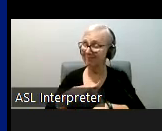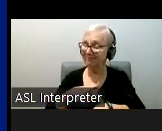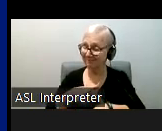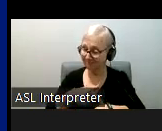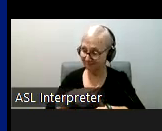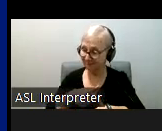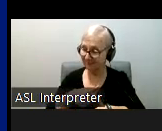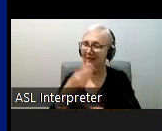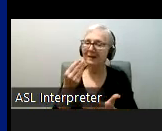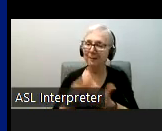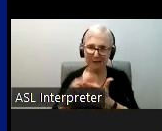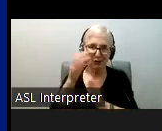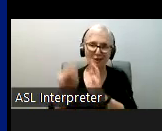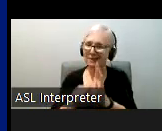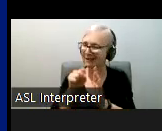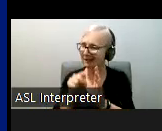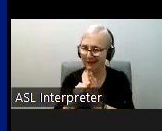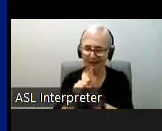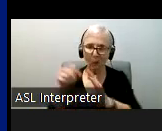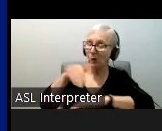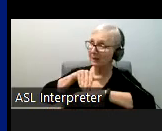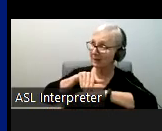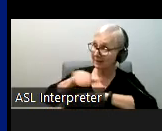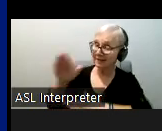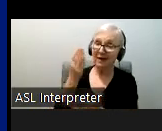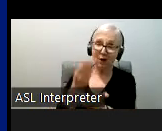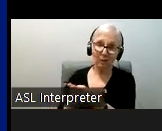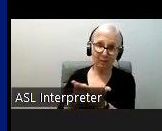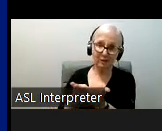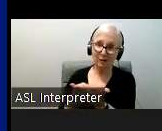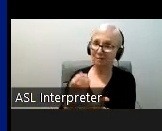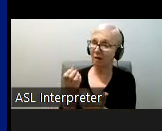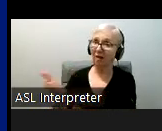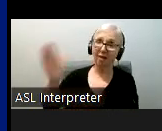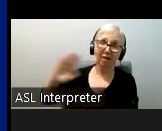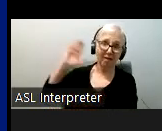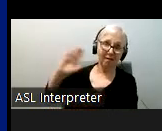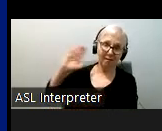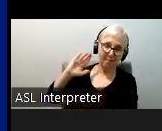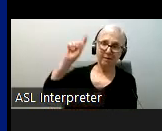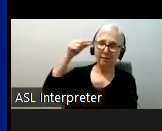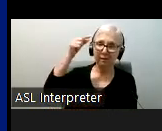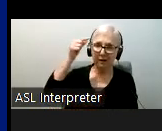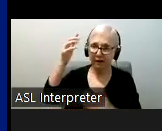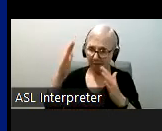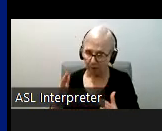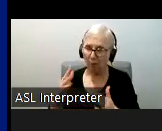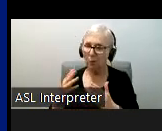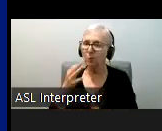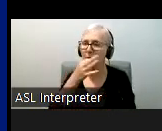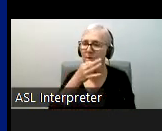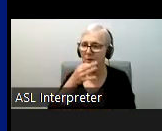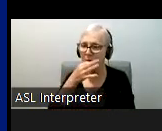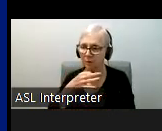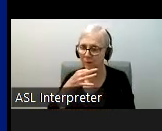It is budget season. We submitted our budgets many, many moons ago, but the governor will soon, the